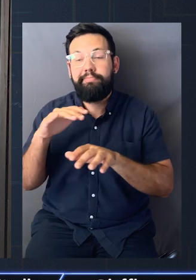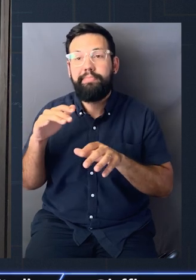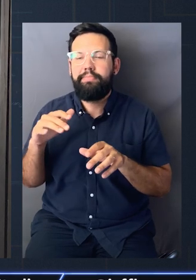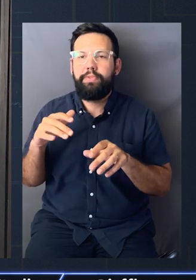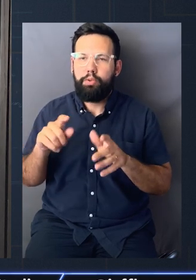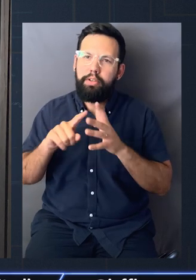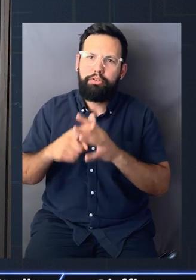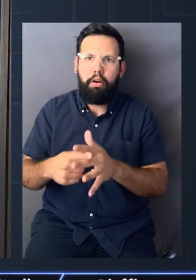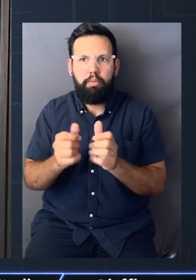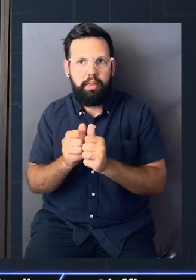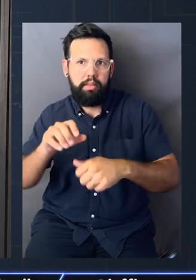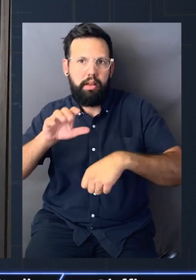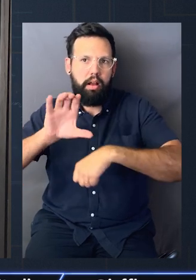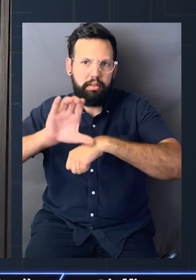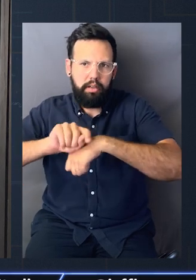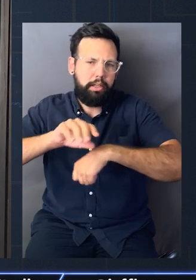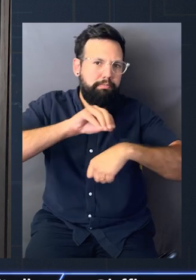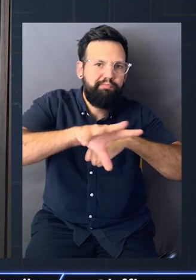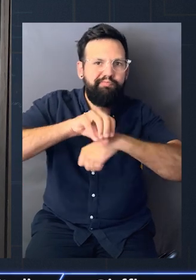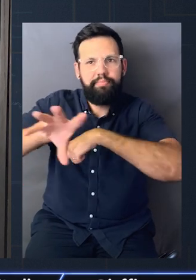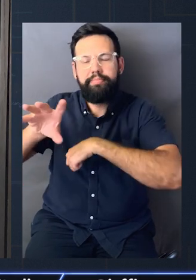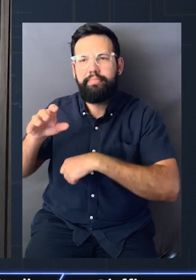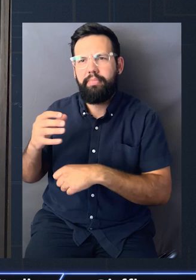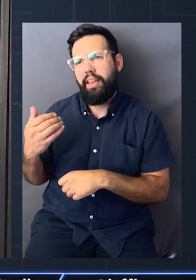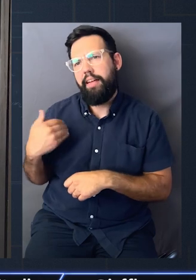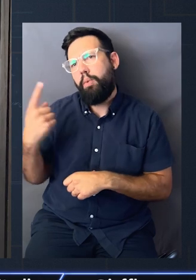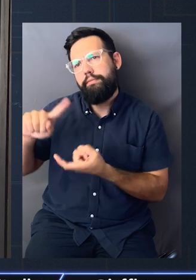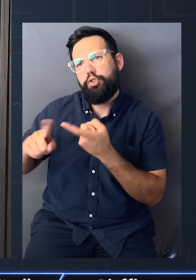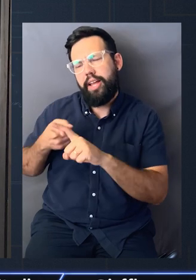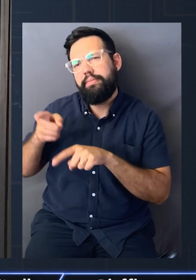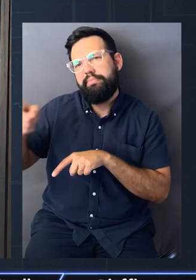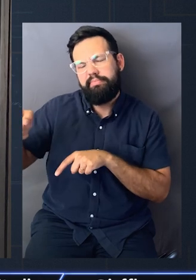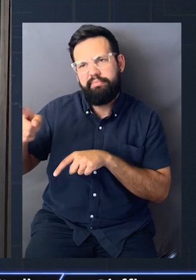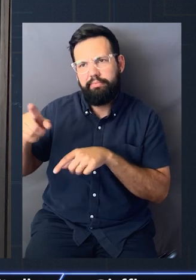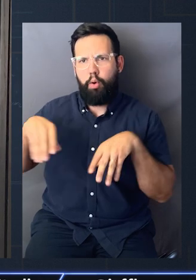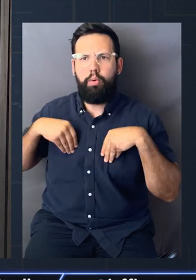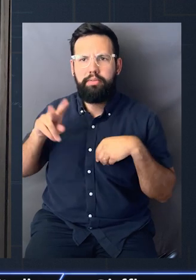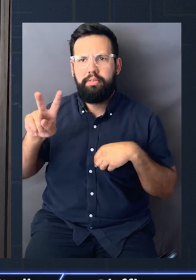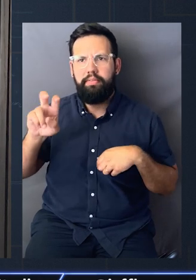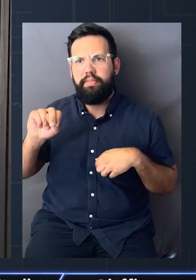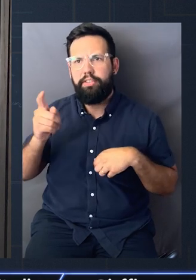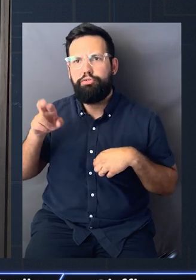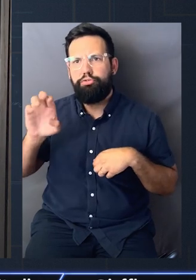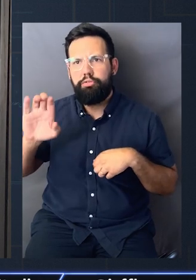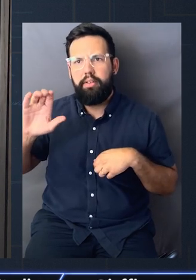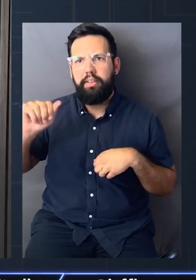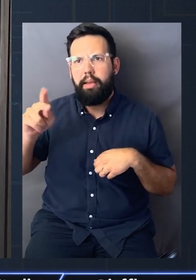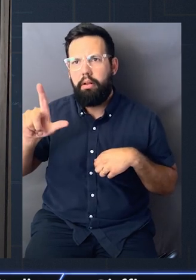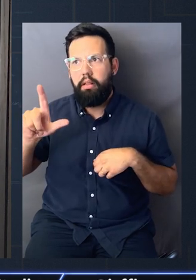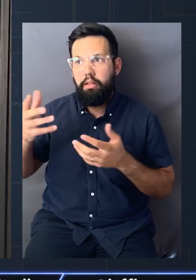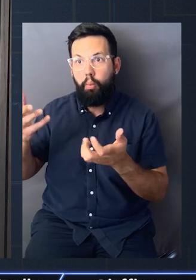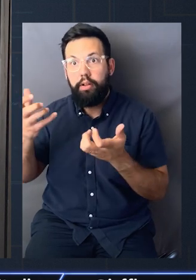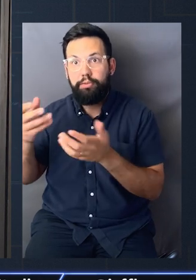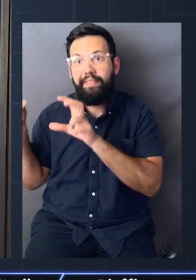I'm having a meeting with a venture capital friend of mine. They had made some great money in the dot-com boom and looking to invest it and